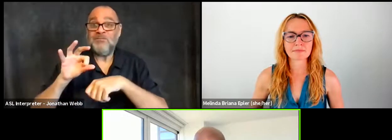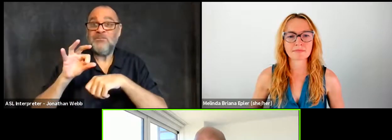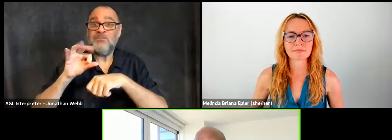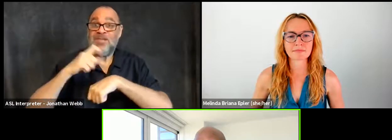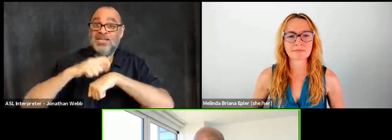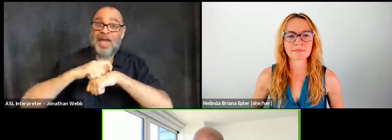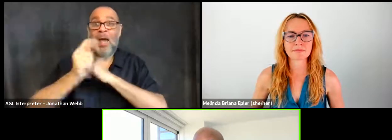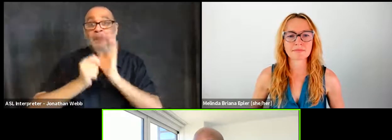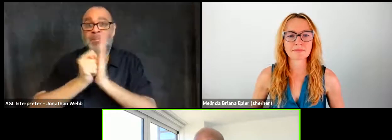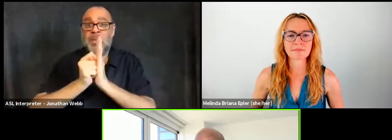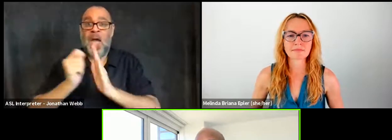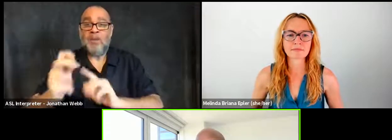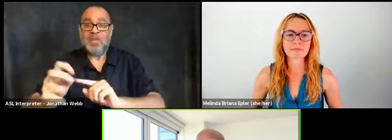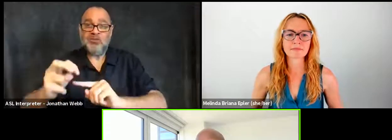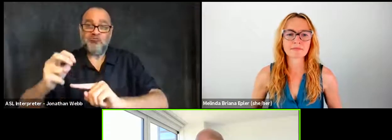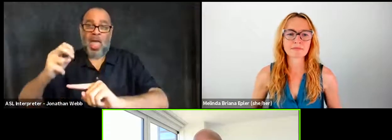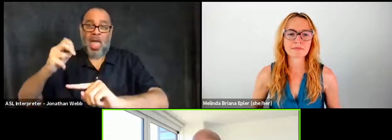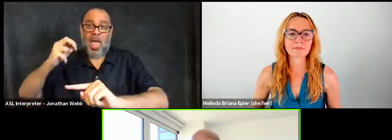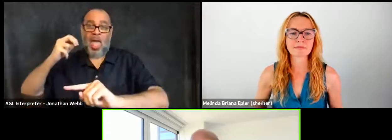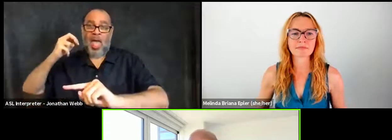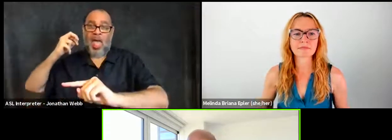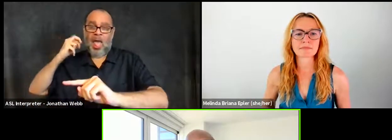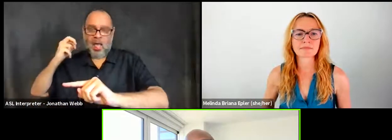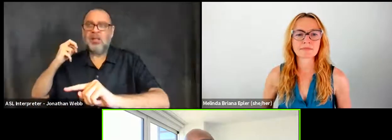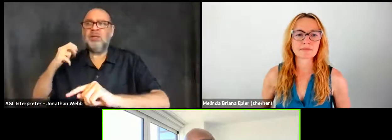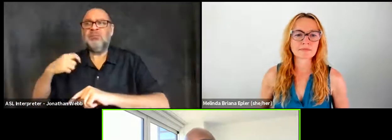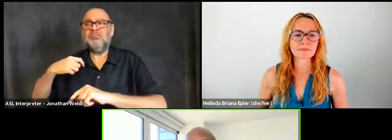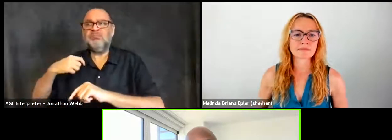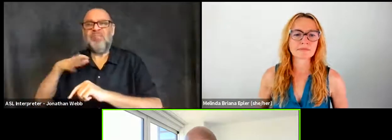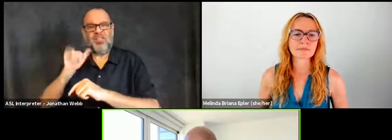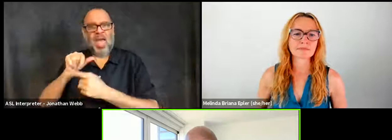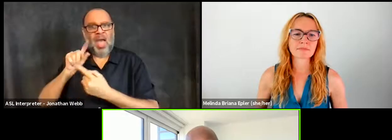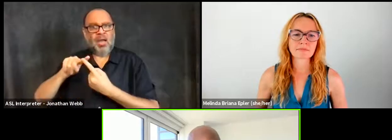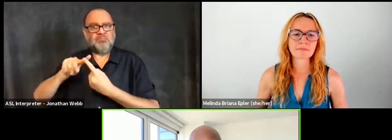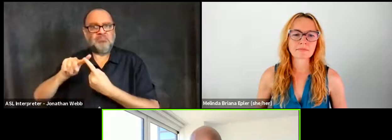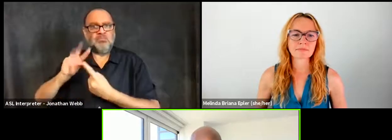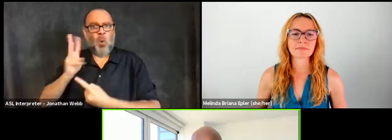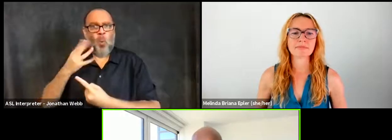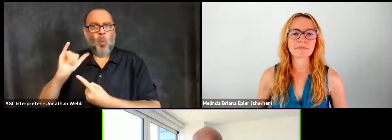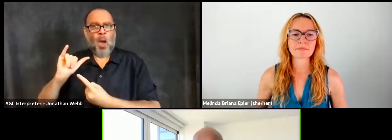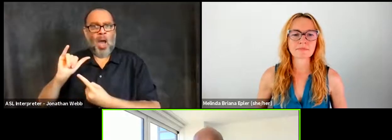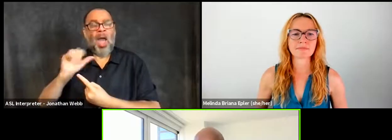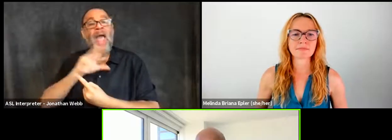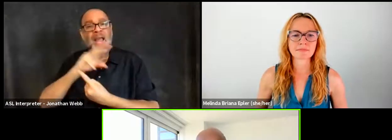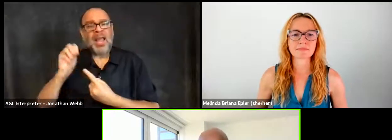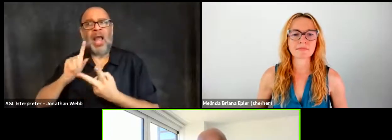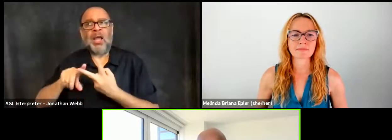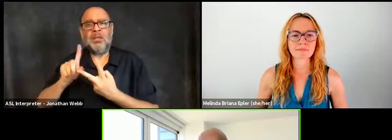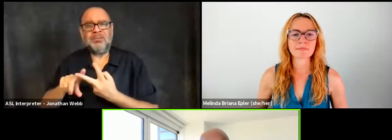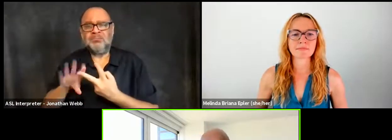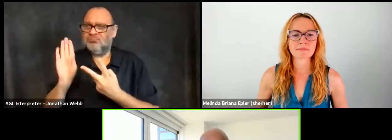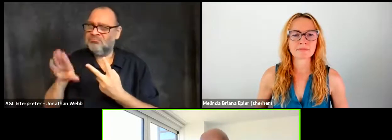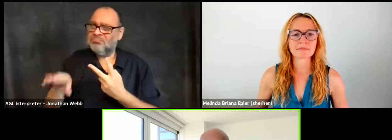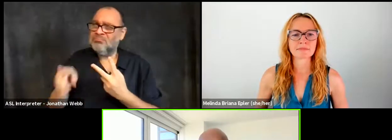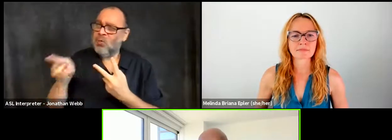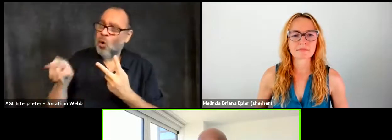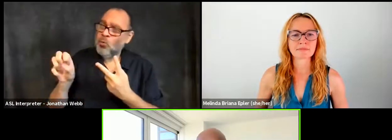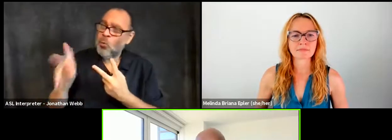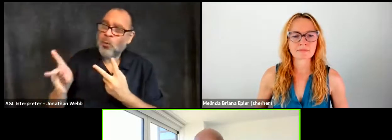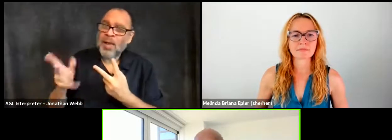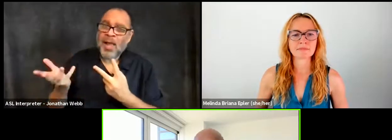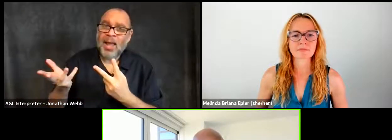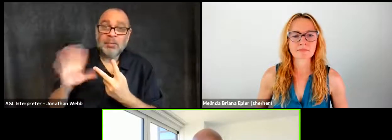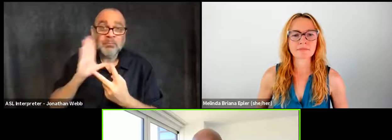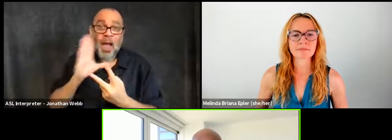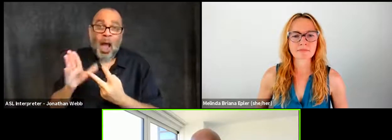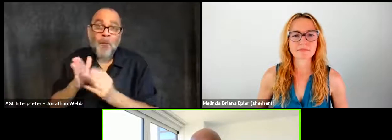answer the question, like with the why. I'll also ask the question, am I okay? And I kind of always go back to that even today. Like,